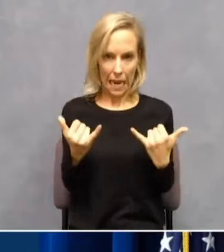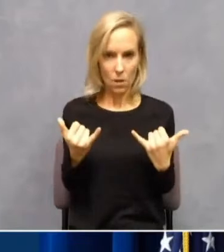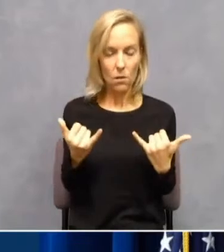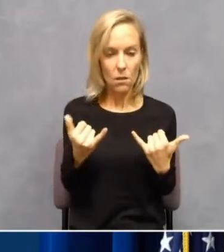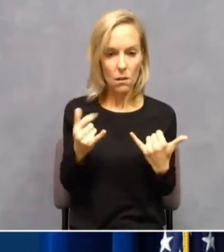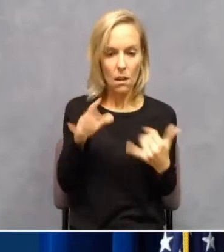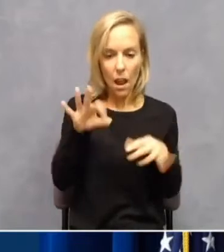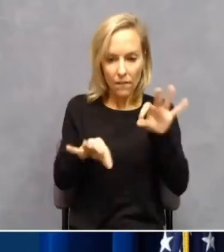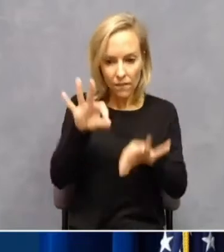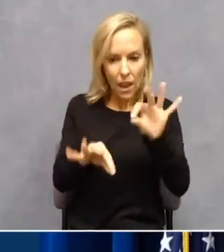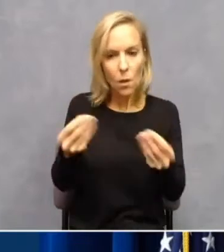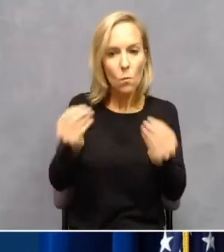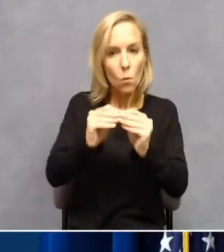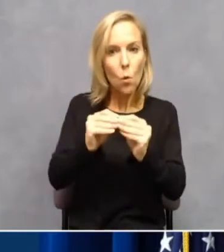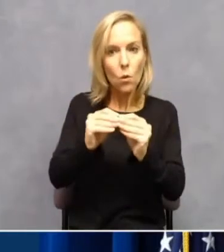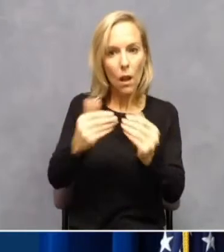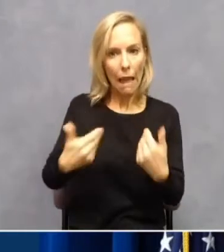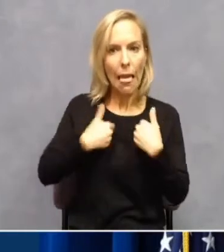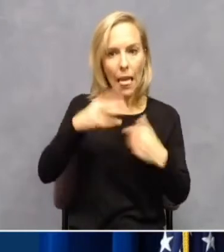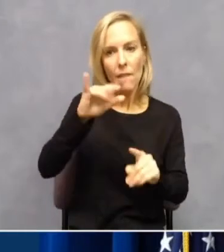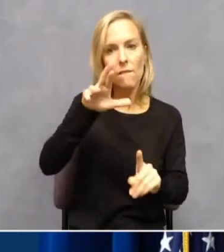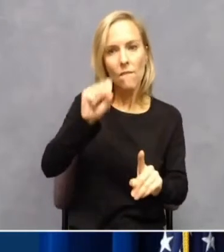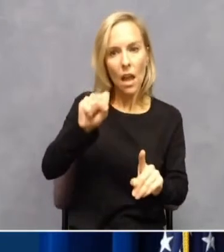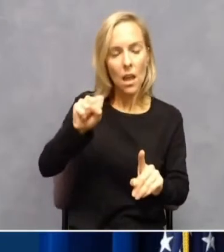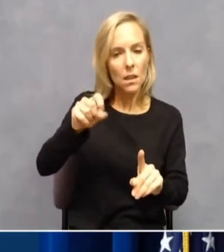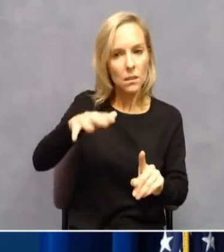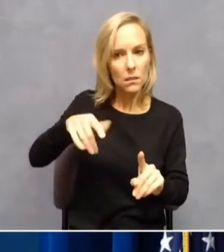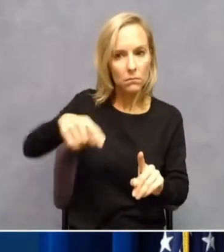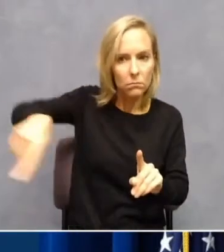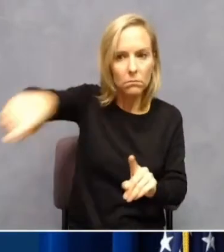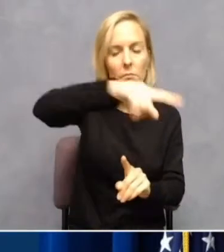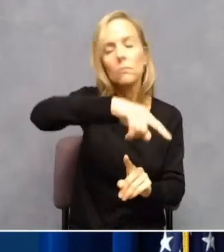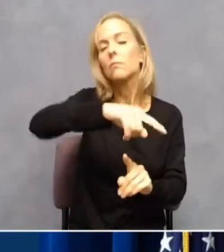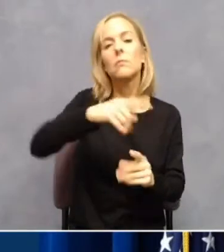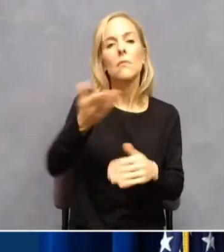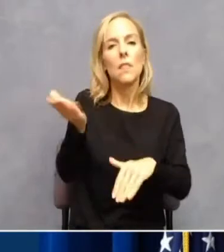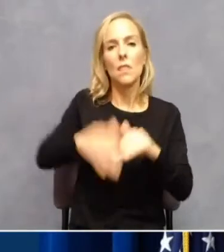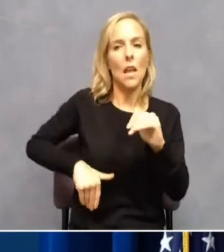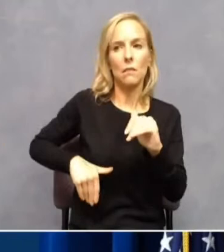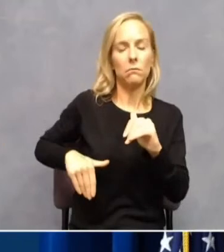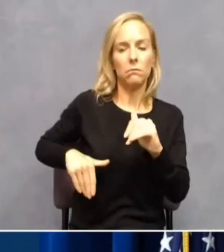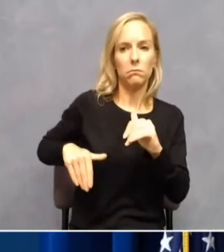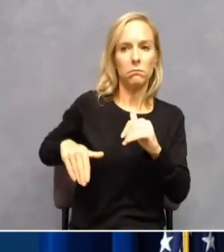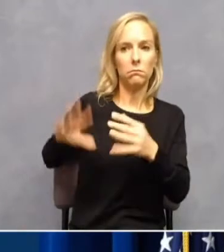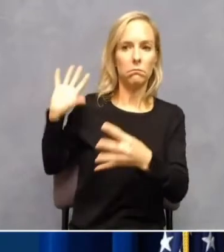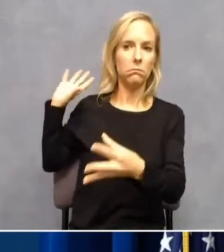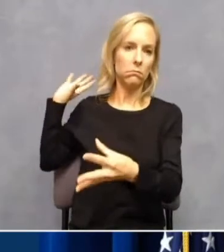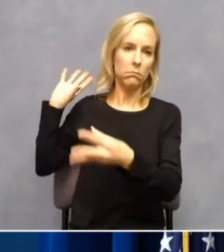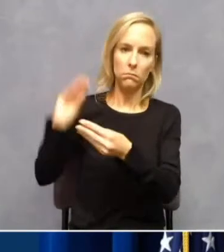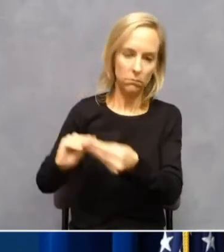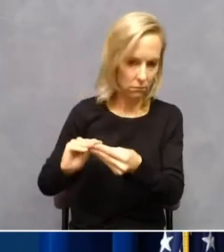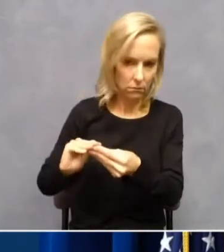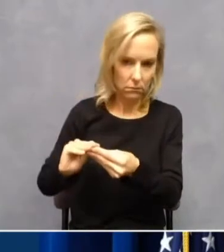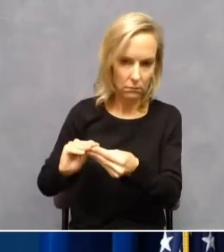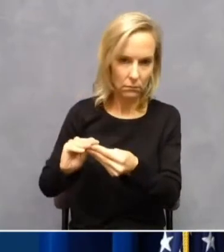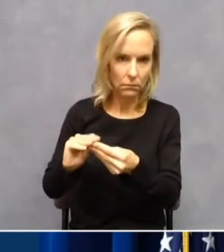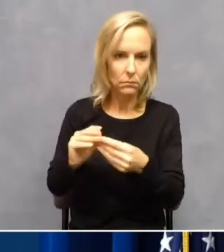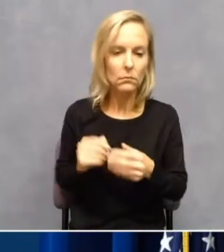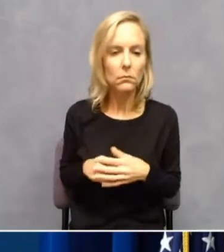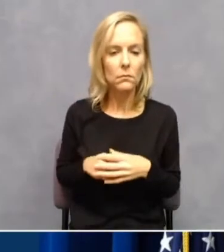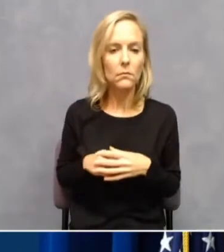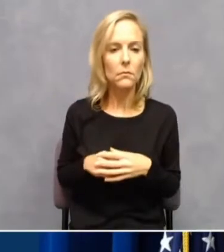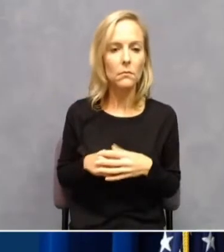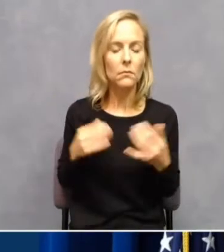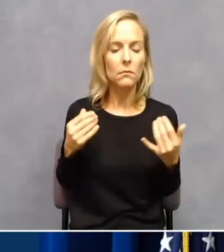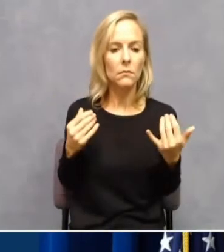out there, and there is probably more virus out there than any time to date in our dealing with